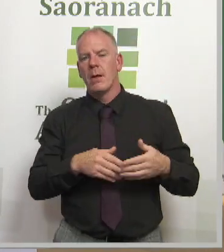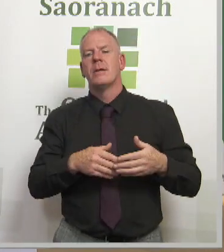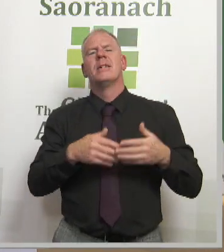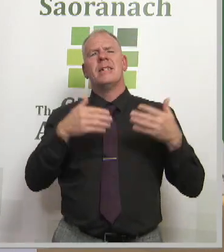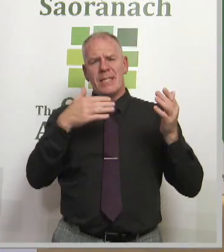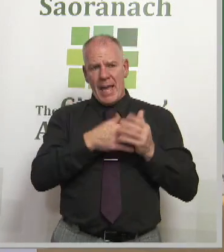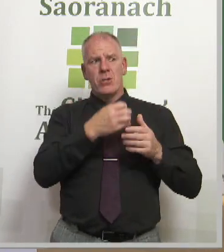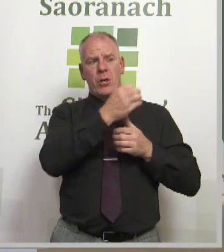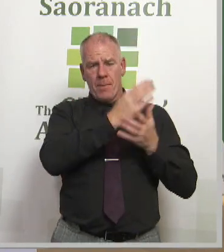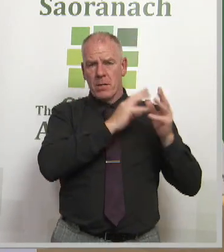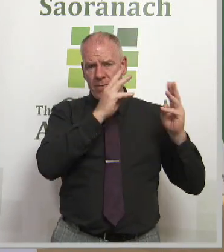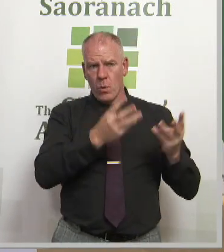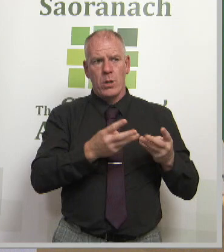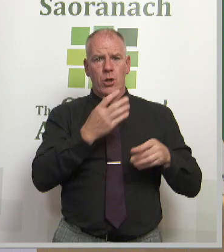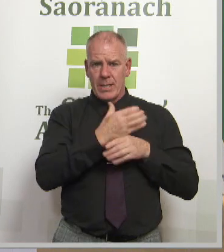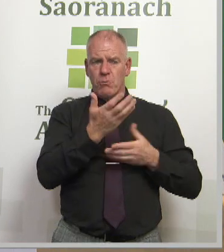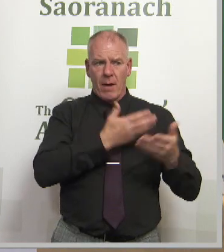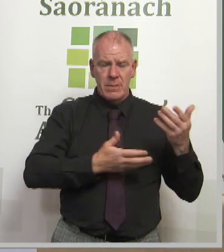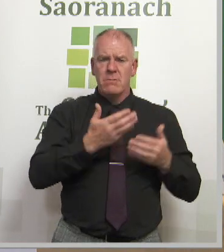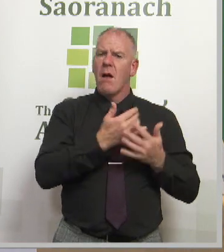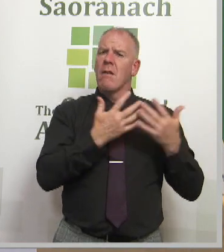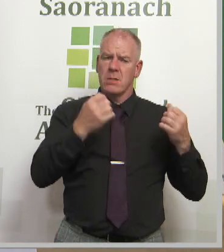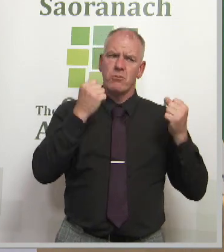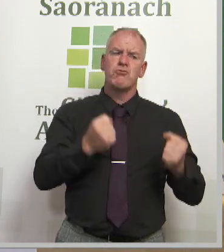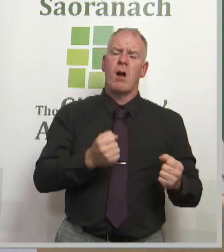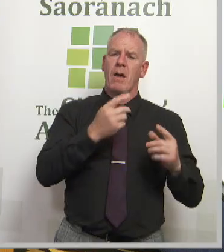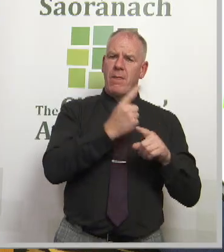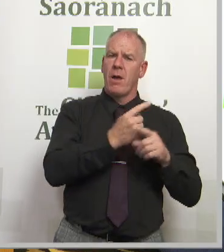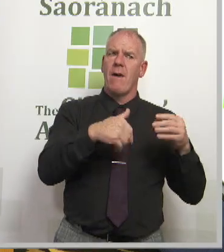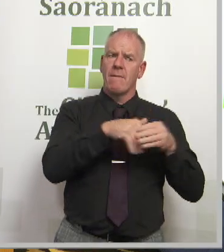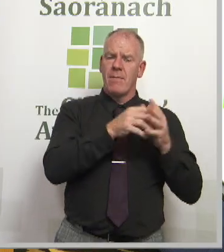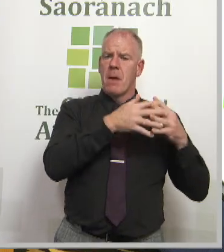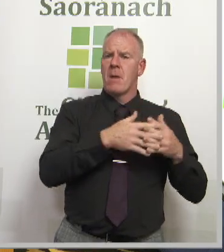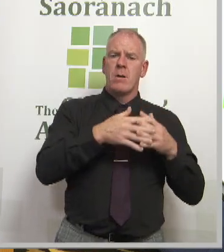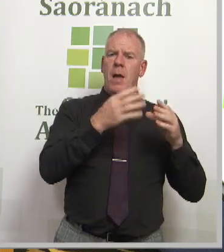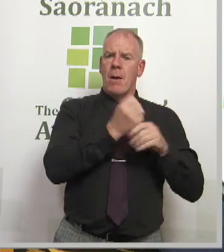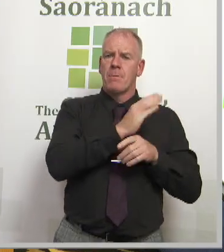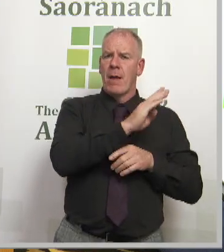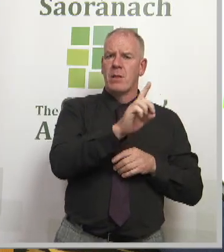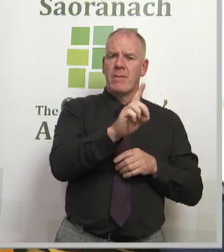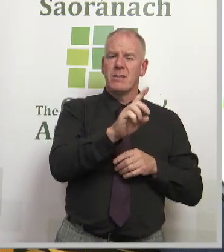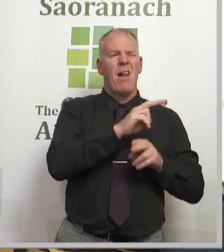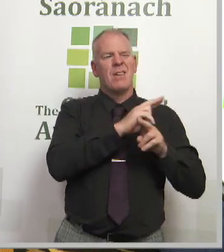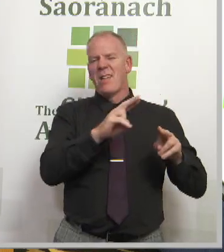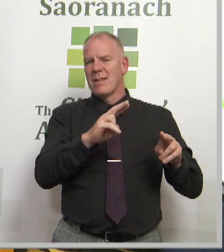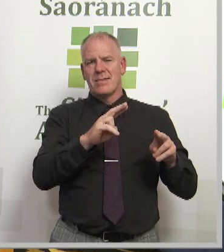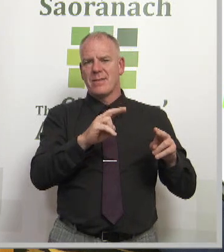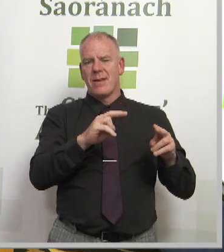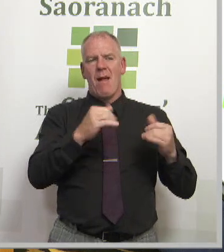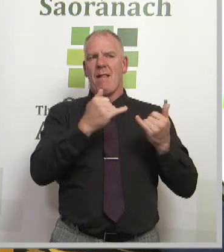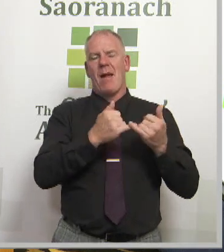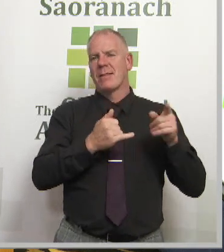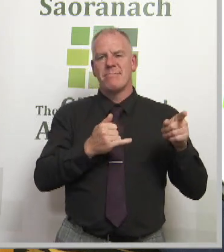parts of the world. There are many good things in the United States, for example, on biodiversity. So it's not black and white in terms